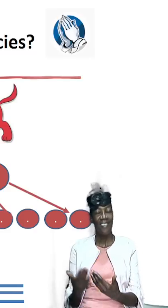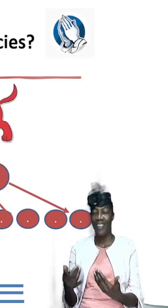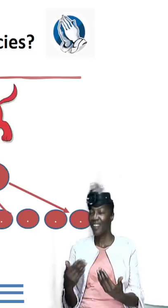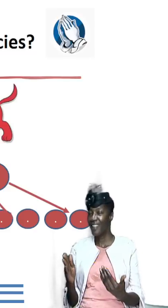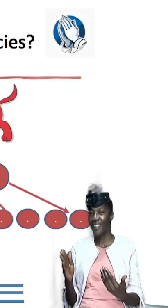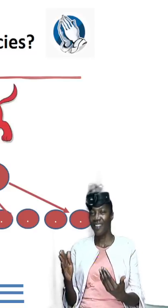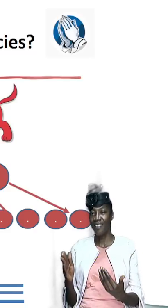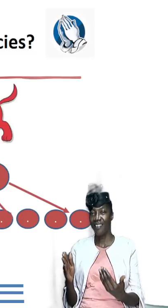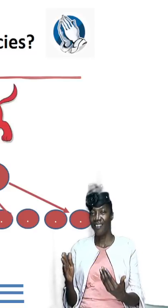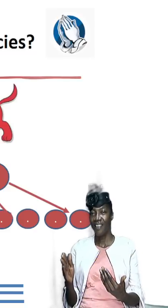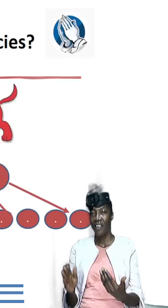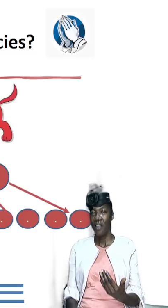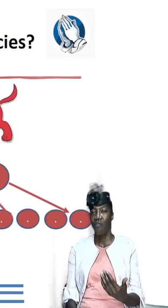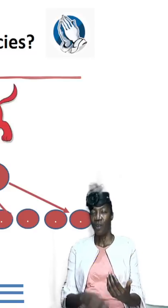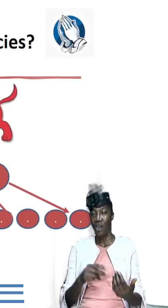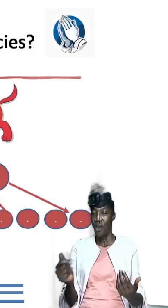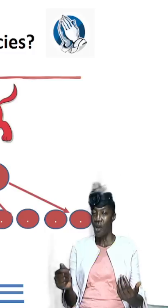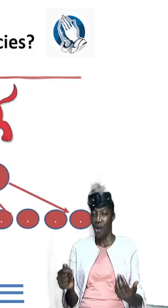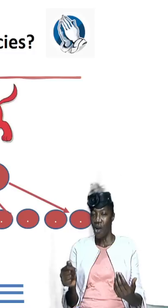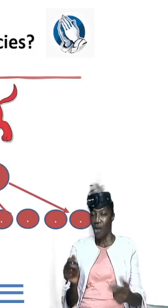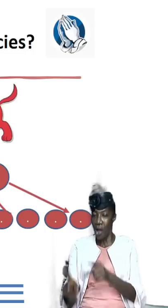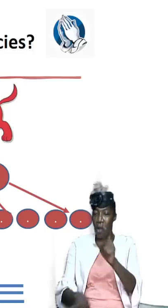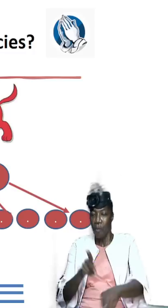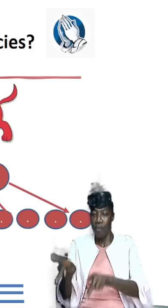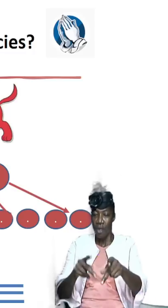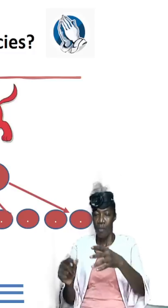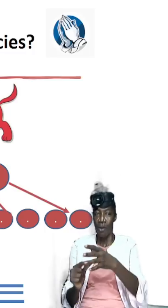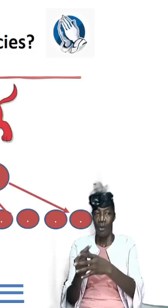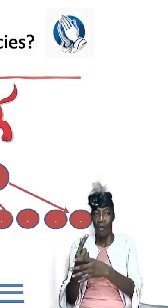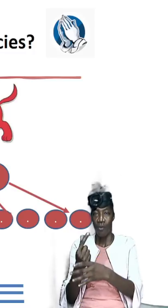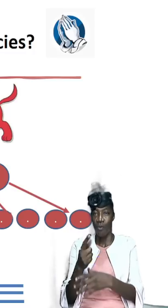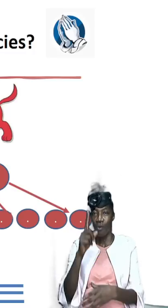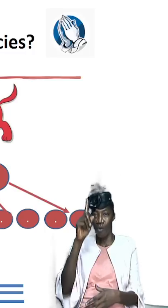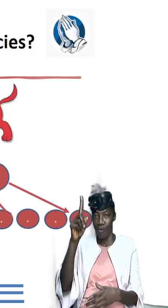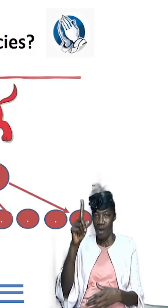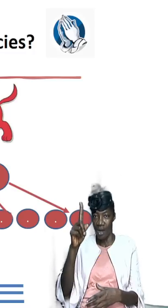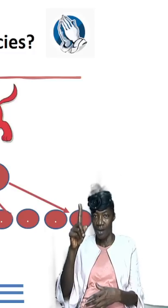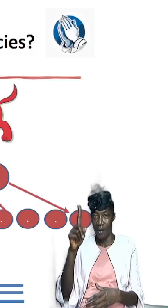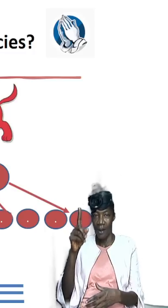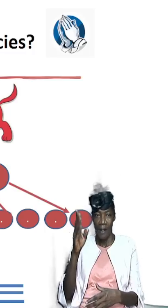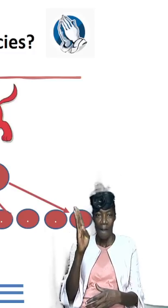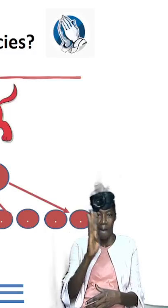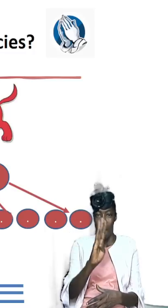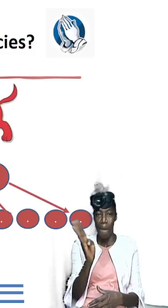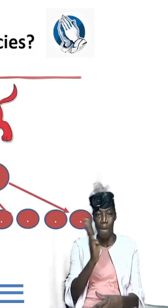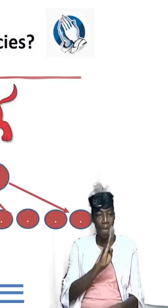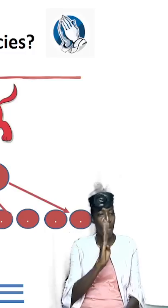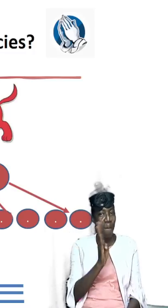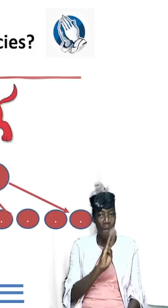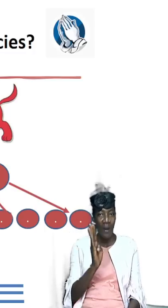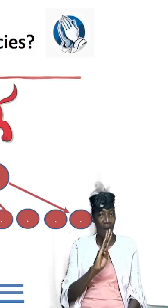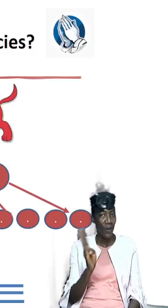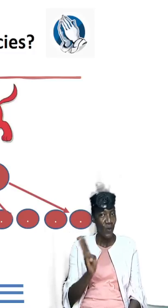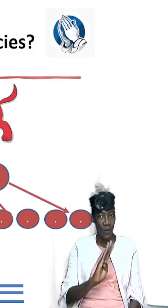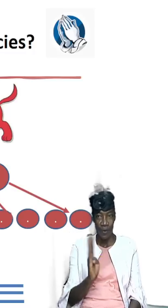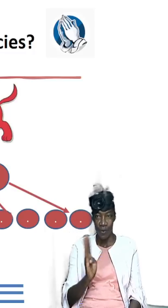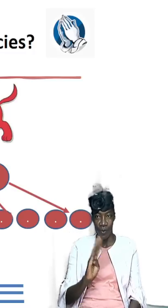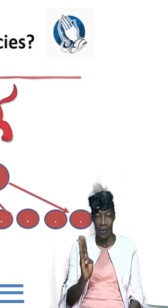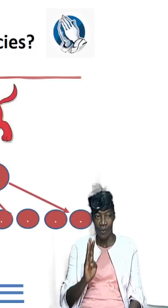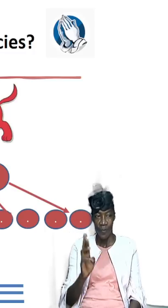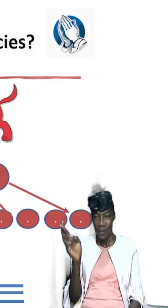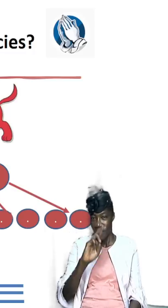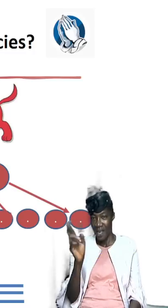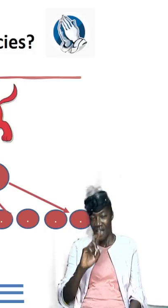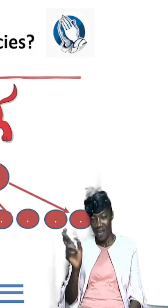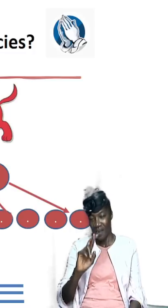dog population to grow. So one dog, the blue dog, let us say he and the red dog fell